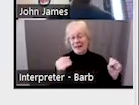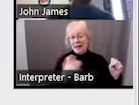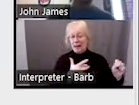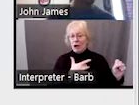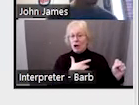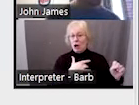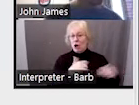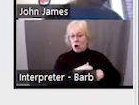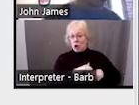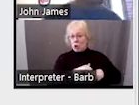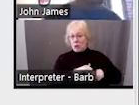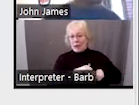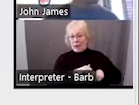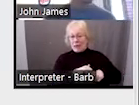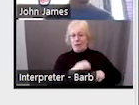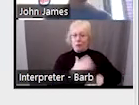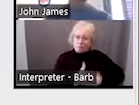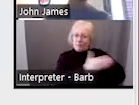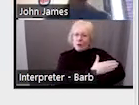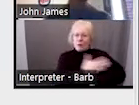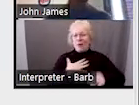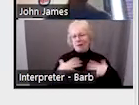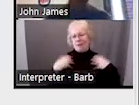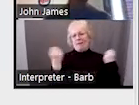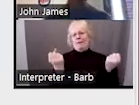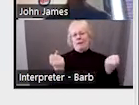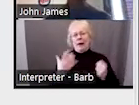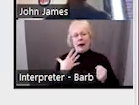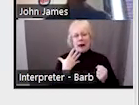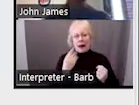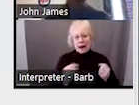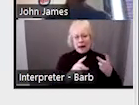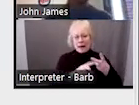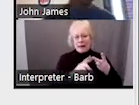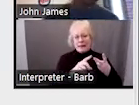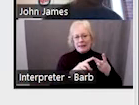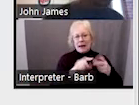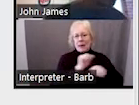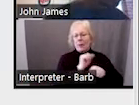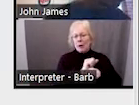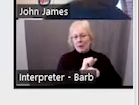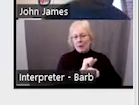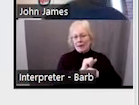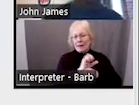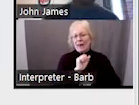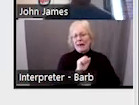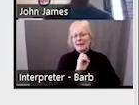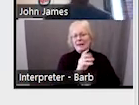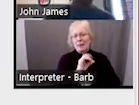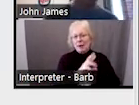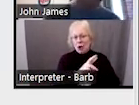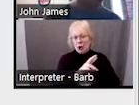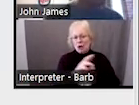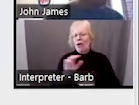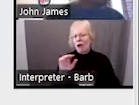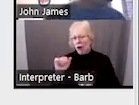me get in better shape. And then employment seminar, which is an Aussie Access course on Tuesdays and Thursday mornings. I learned